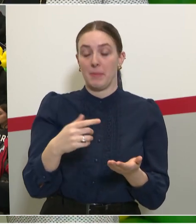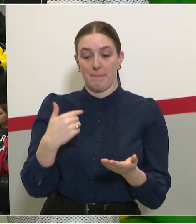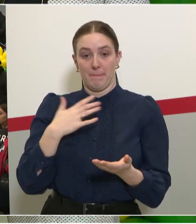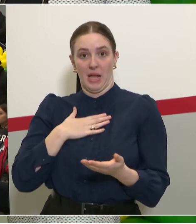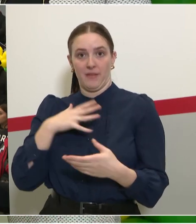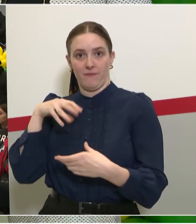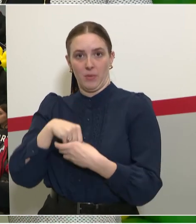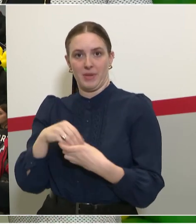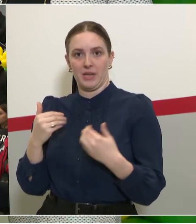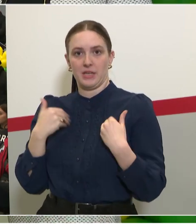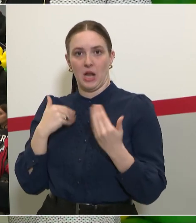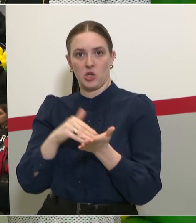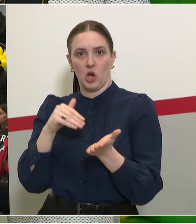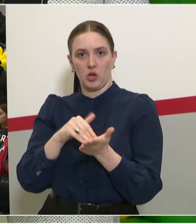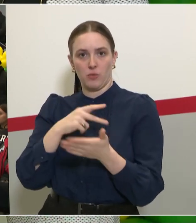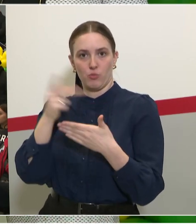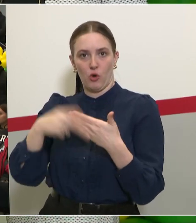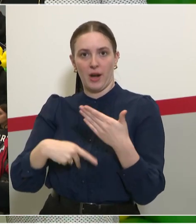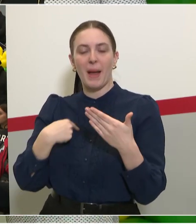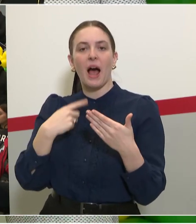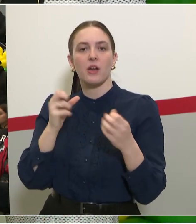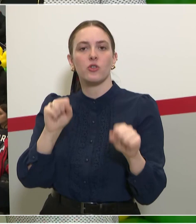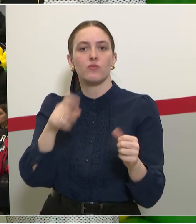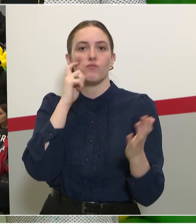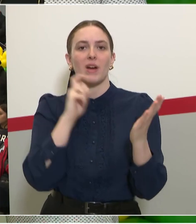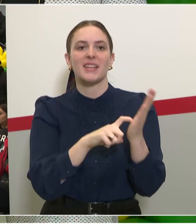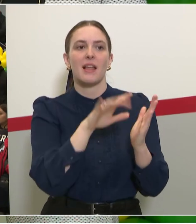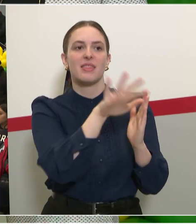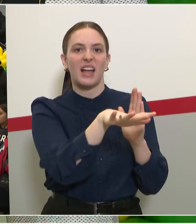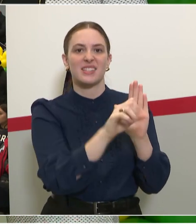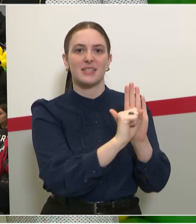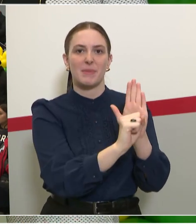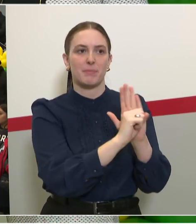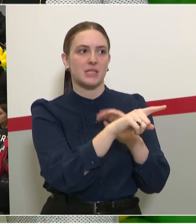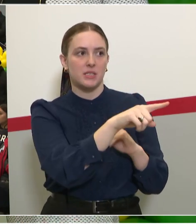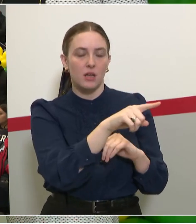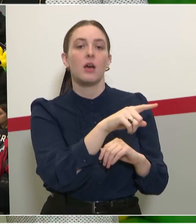for helping me recognize symbols or the symptoms.